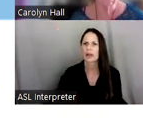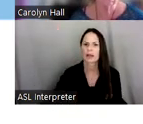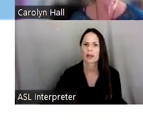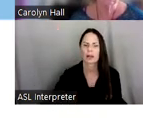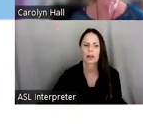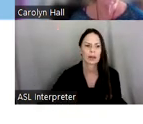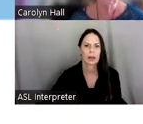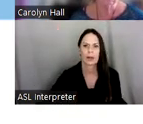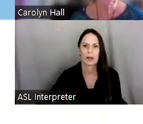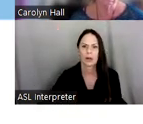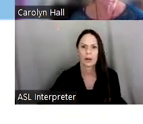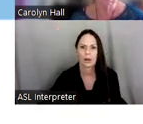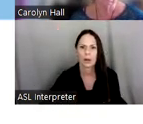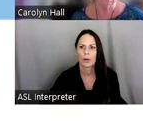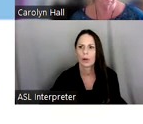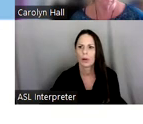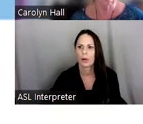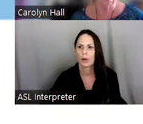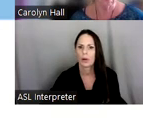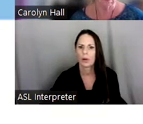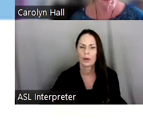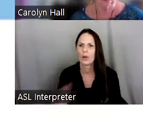screen, whoever has control of that.